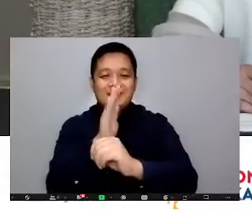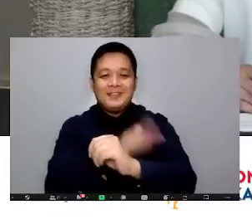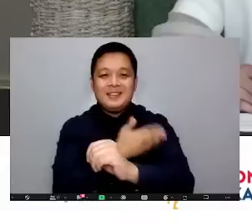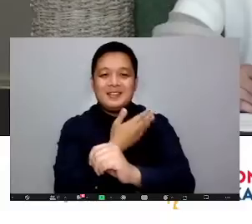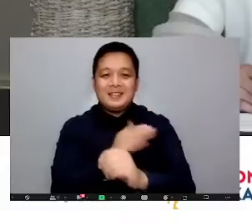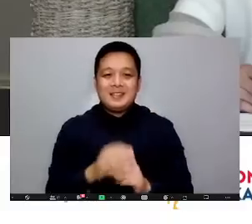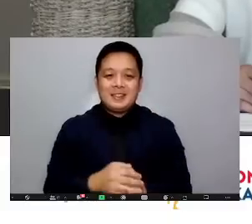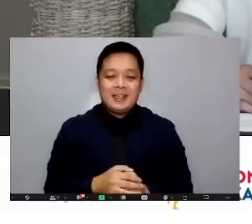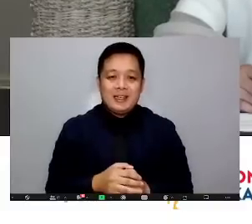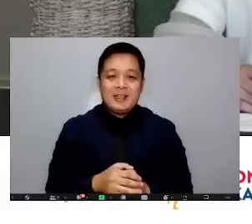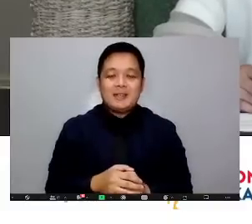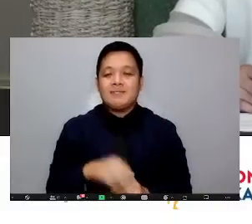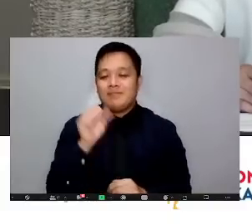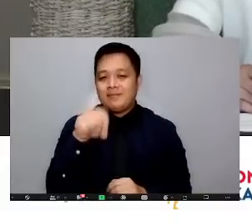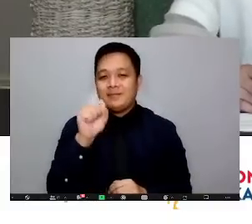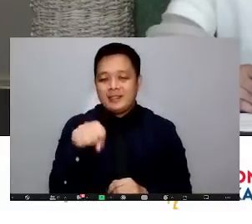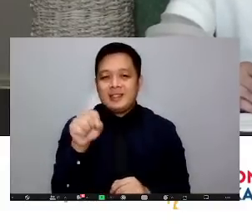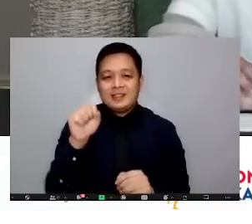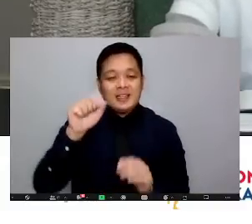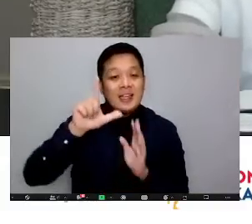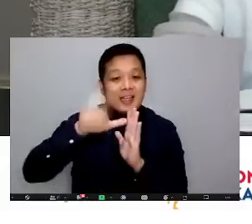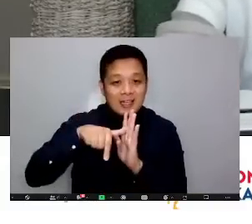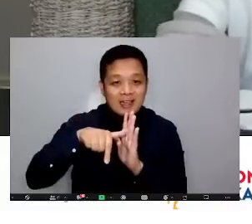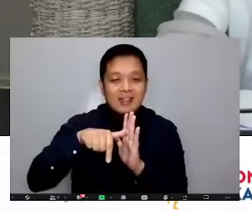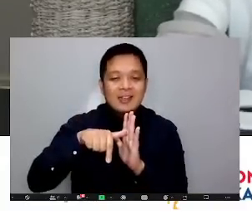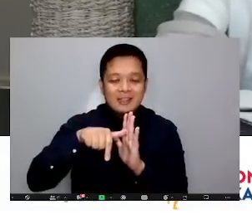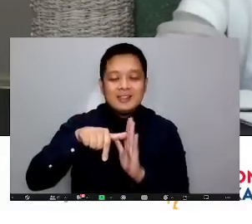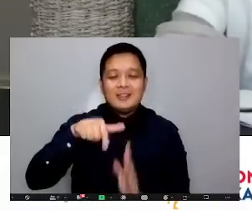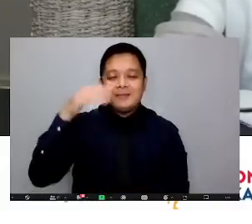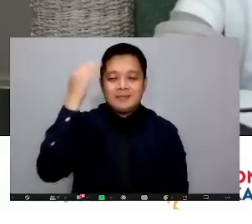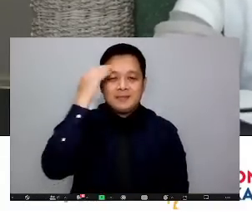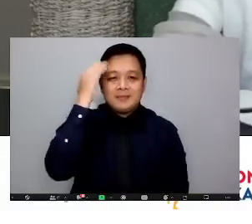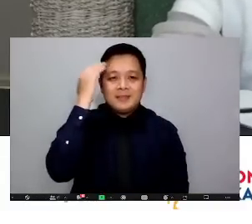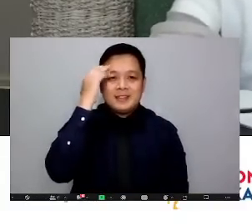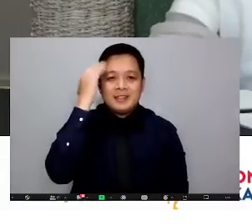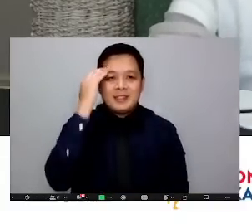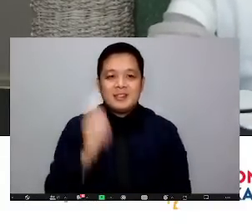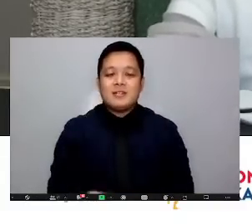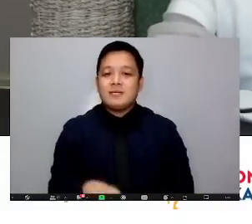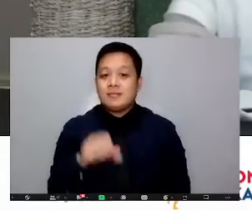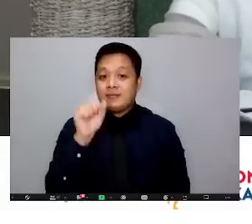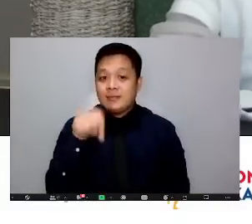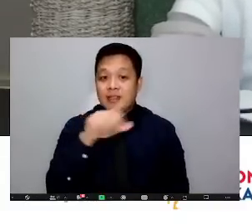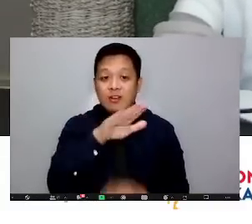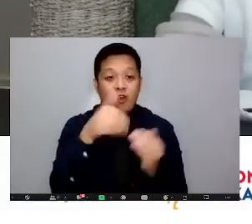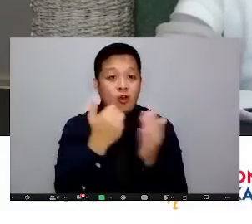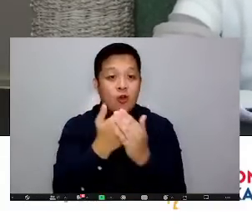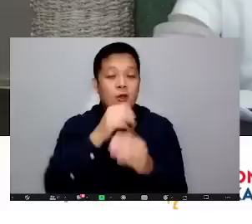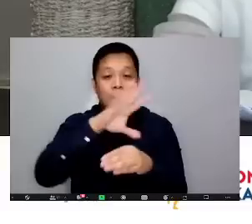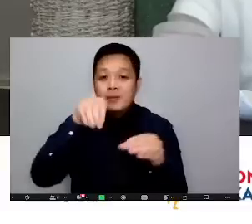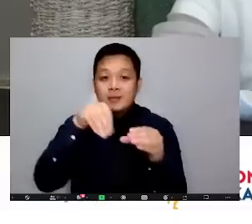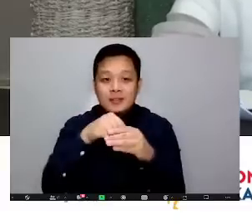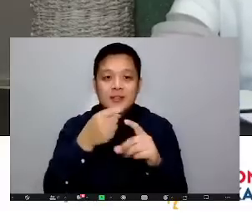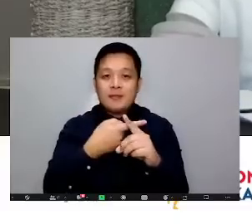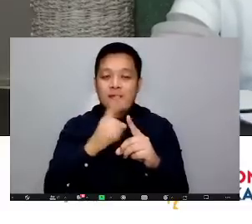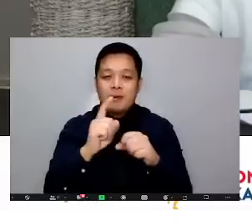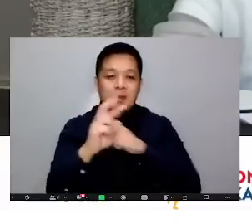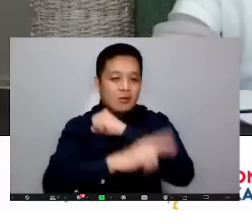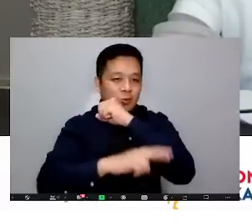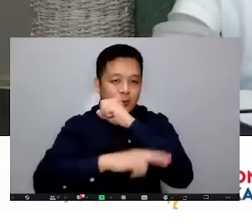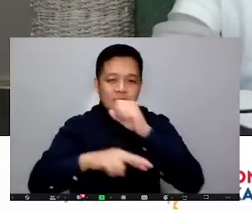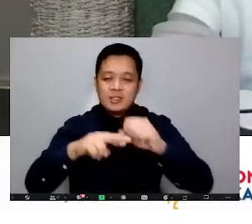din natin later yan. That was awesome and a great way to recognize the talents and efforts of our participants from the different regions across the